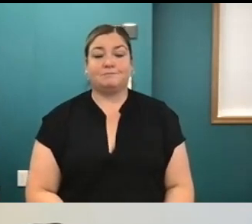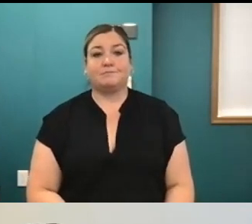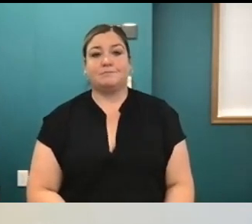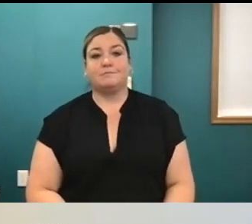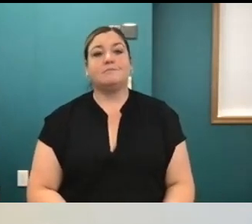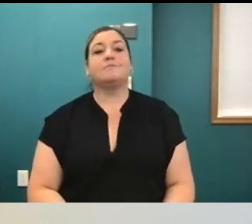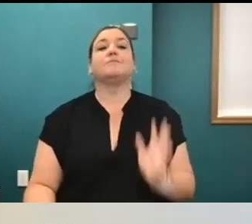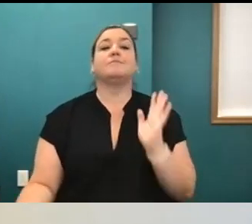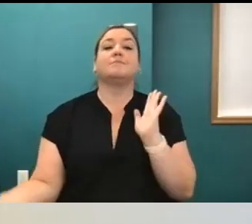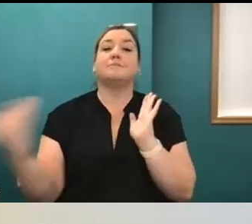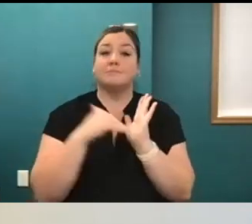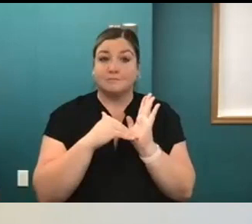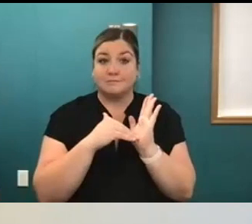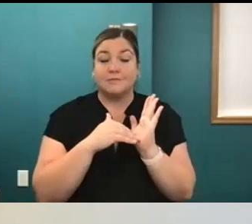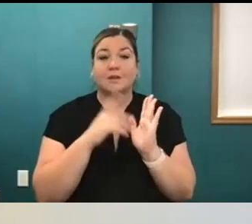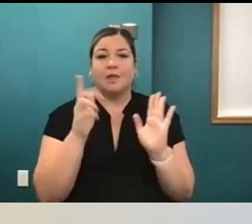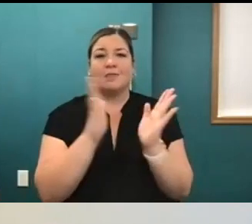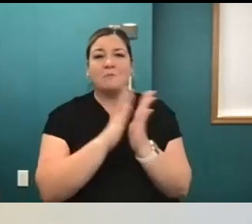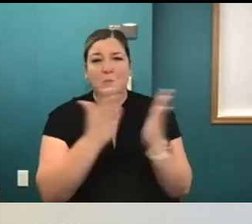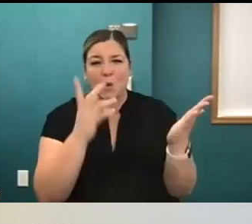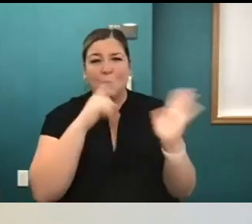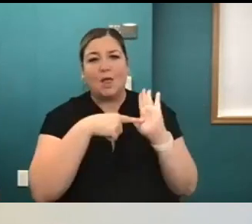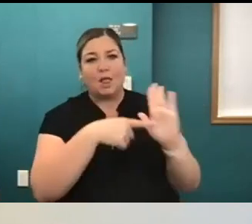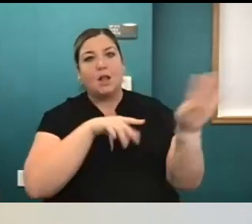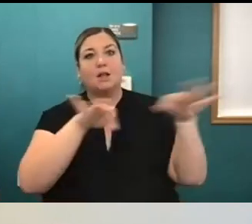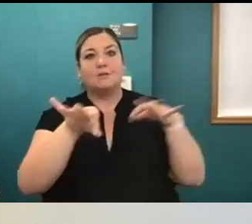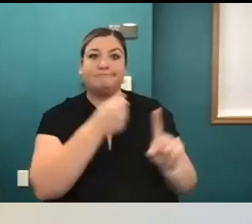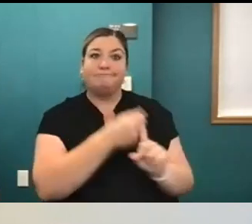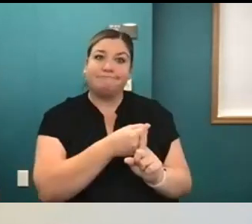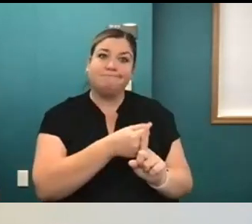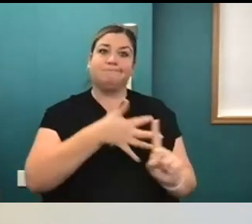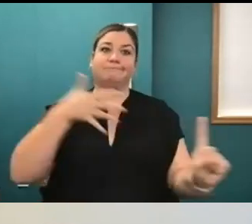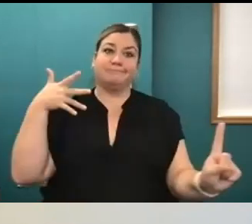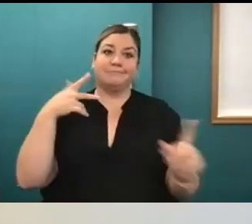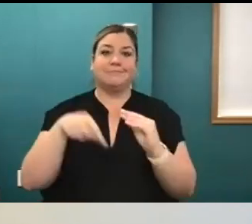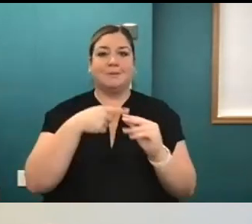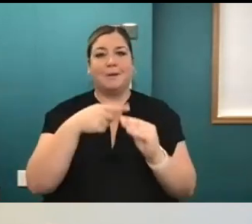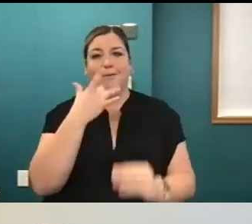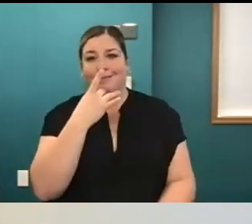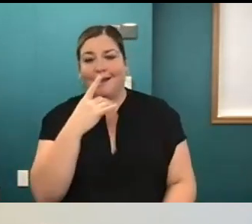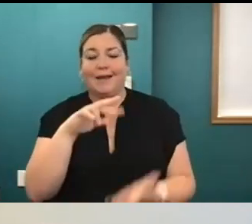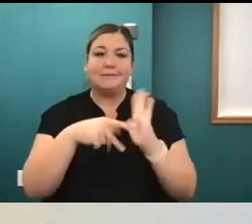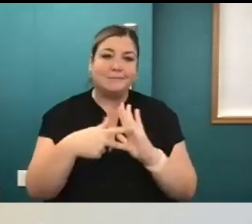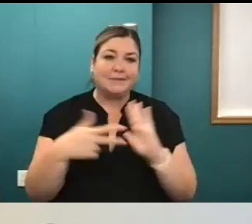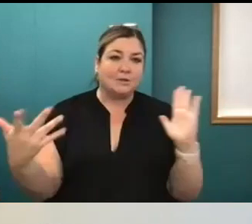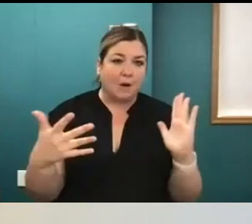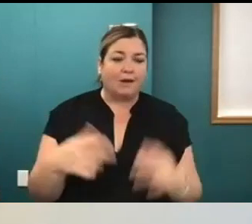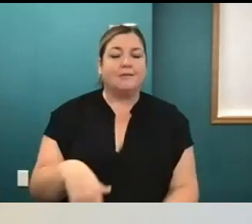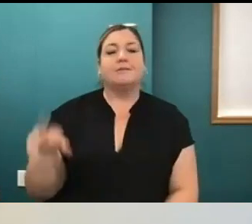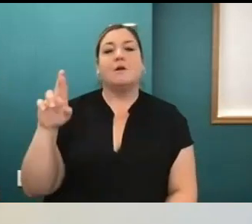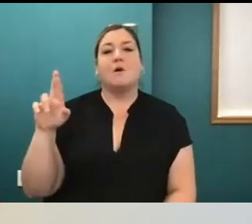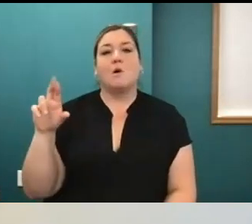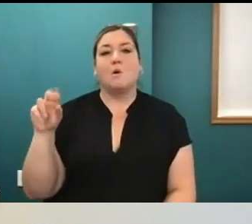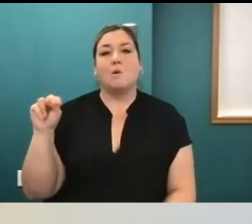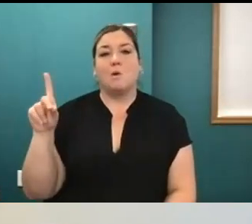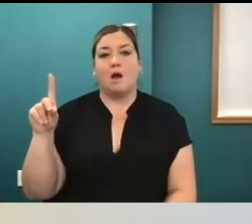Once again, in the manual, you'll get the full information on light patterns, but with the Rondo 3, we want to